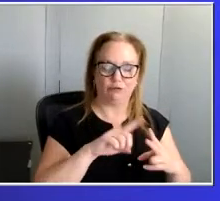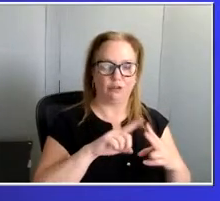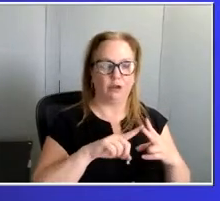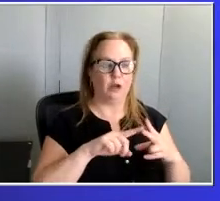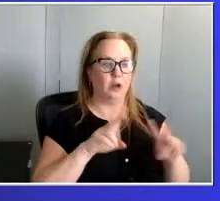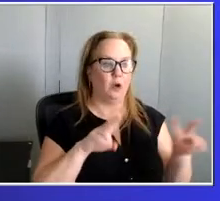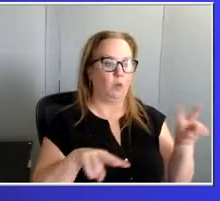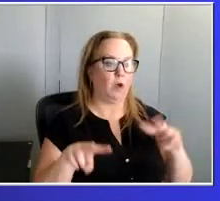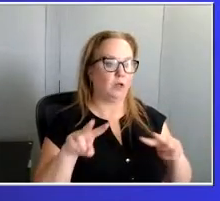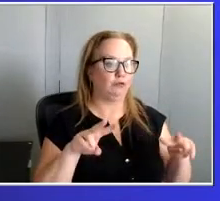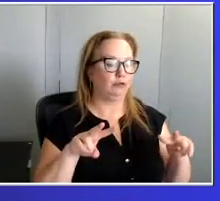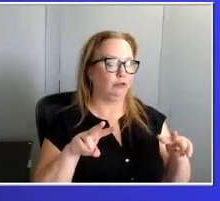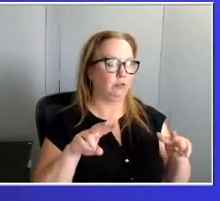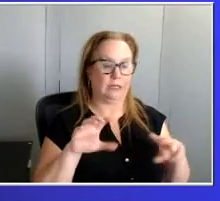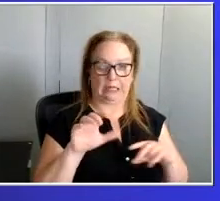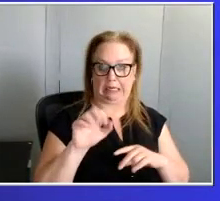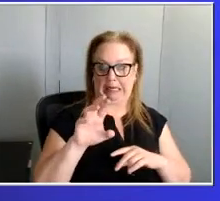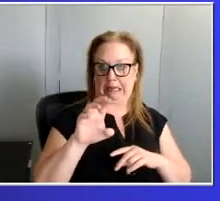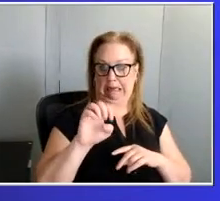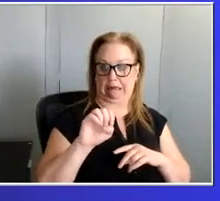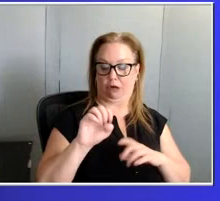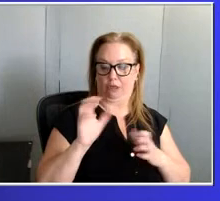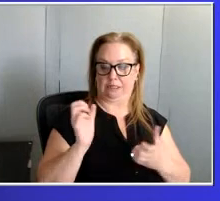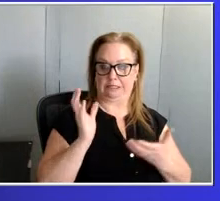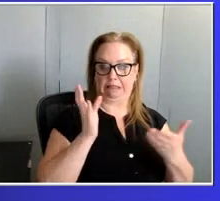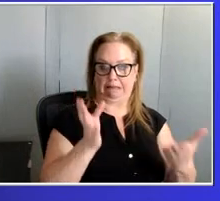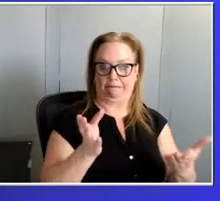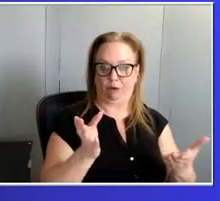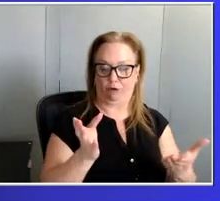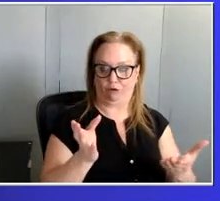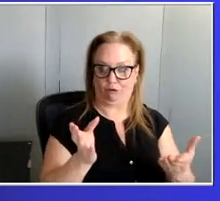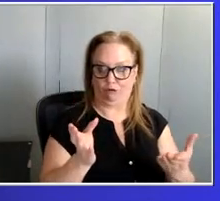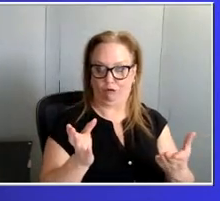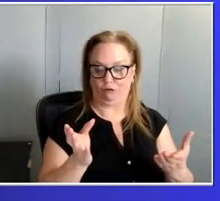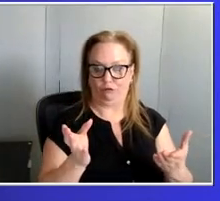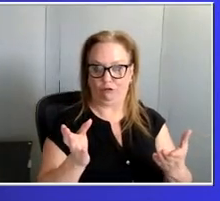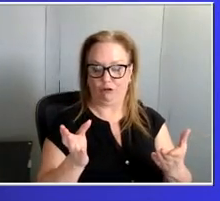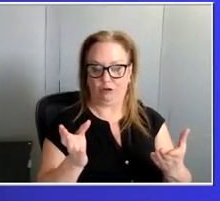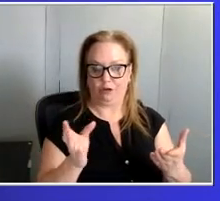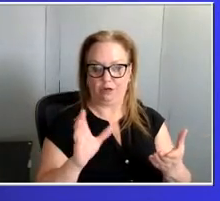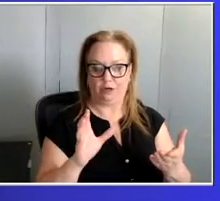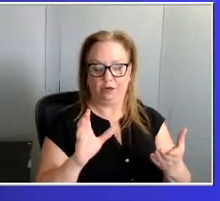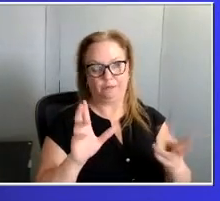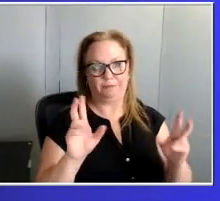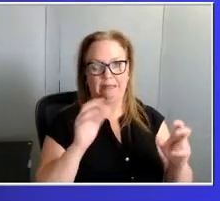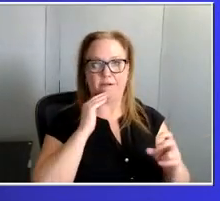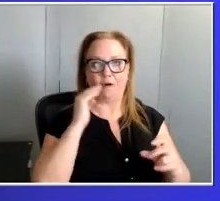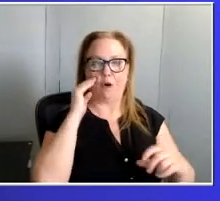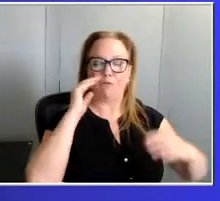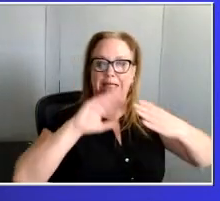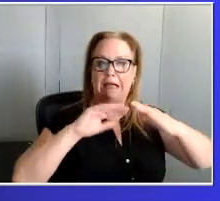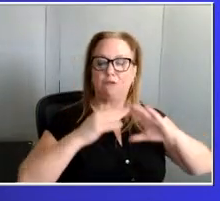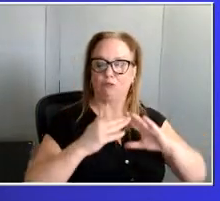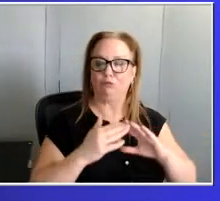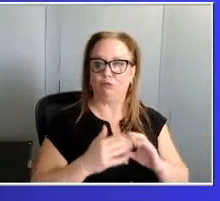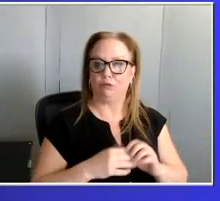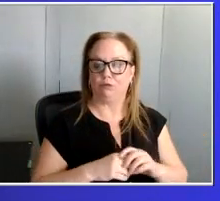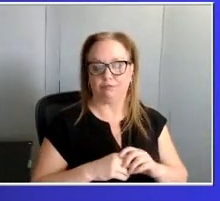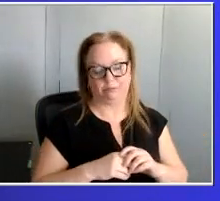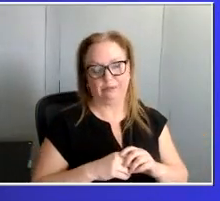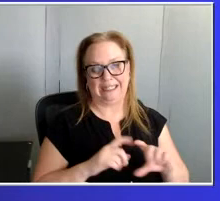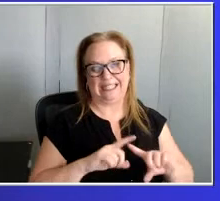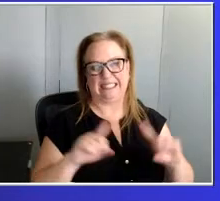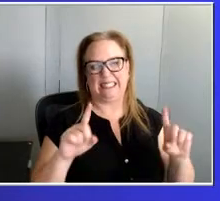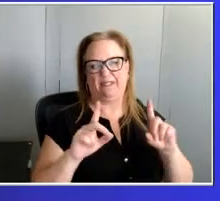how care is delivered in their their hometowns. It's a different kind